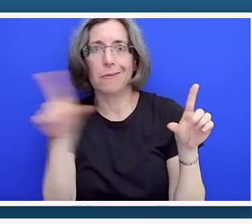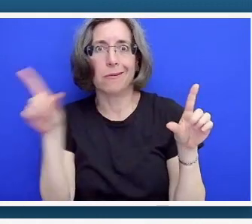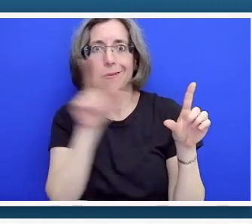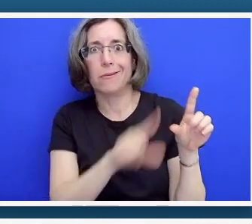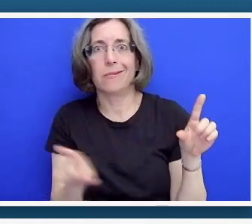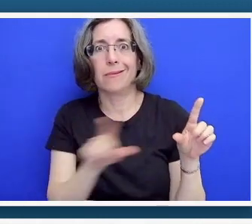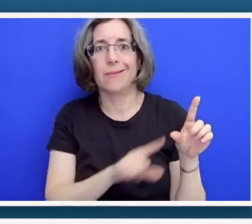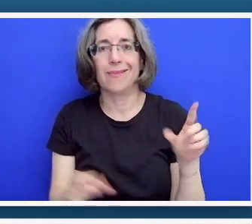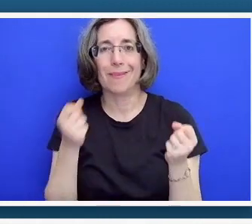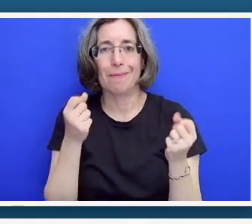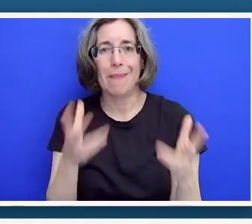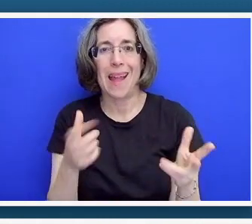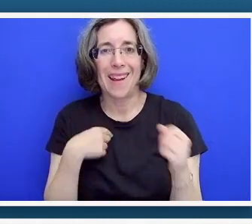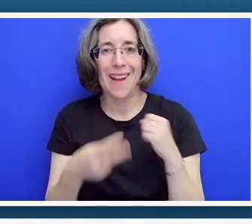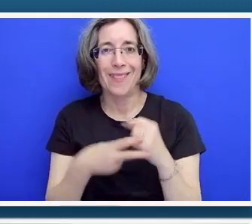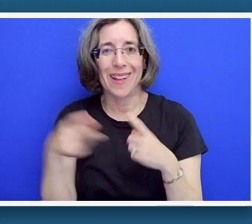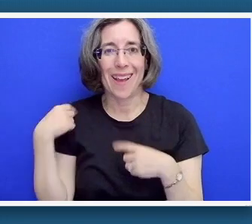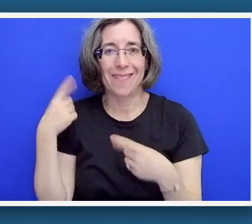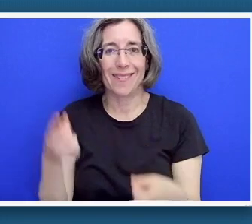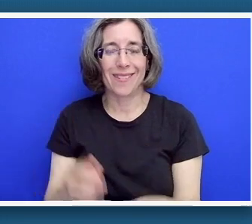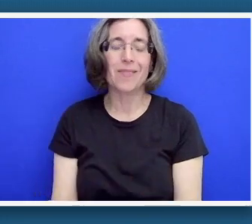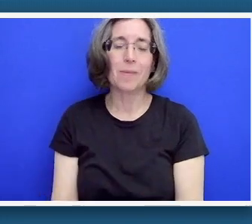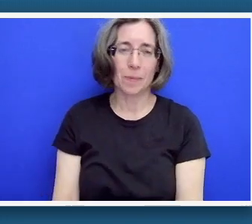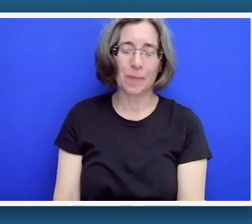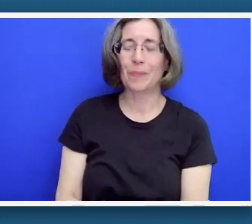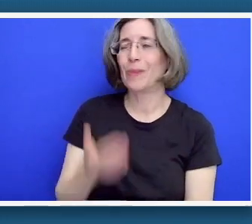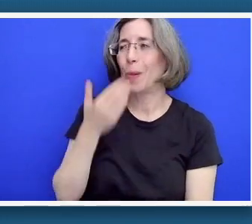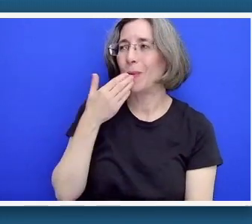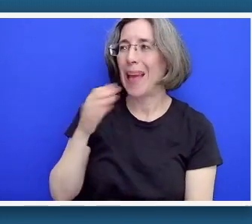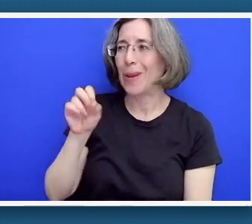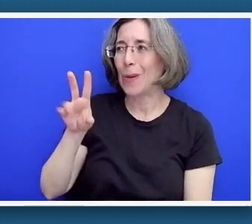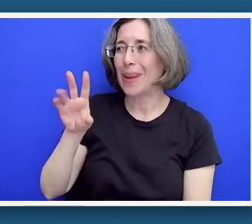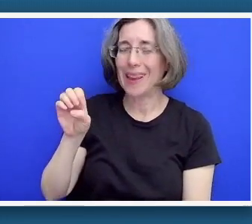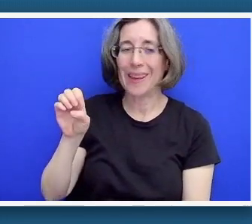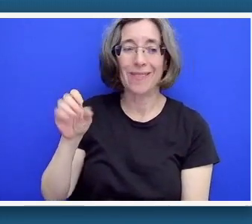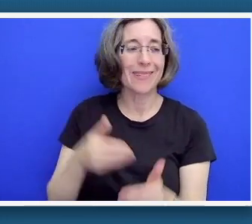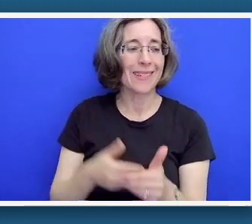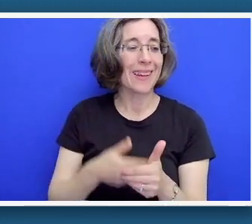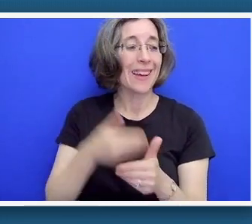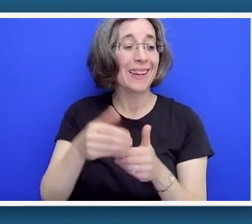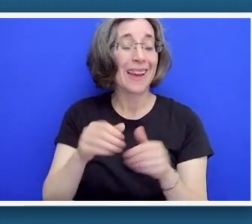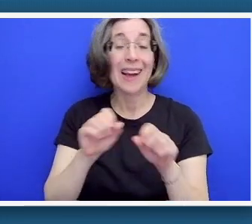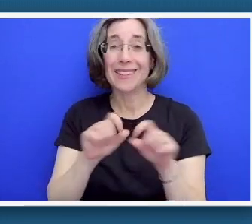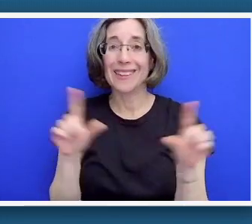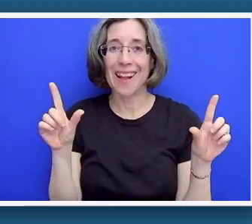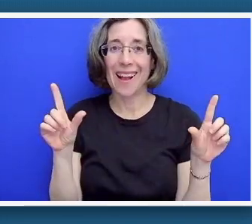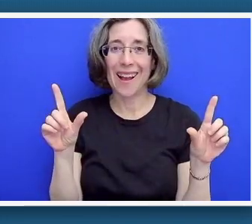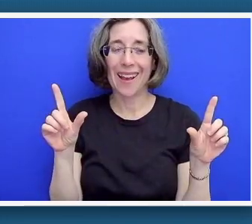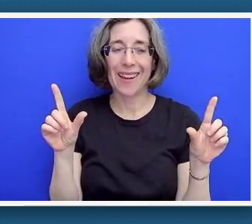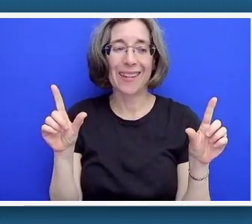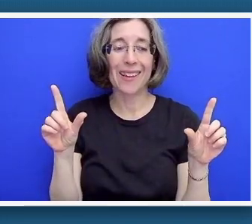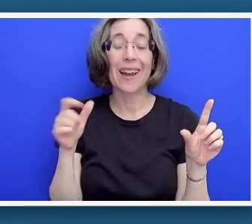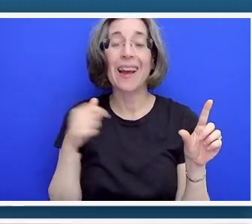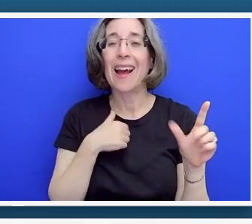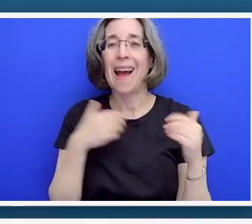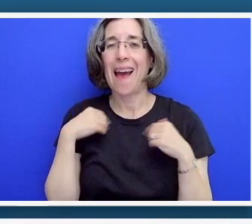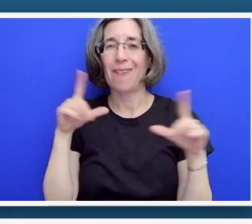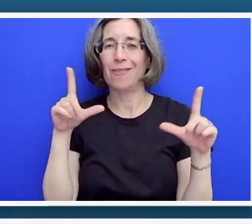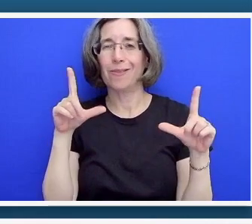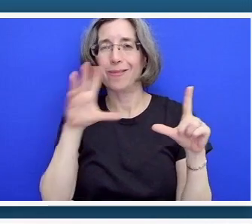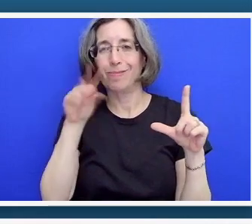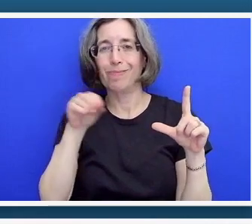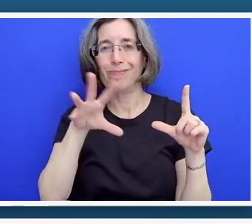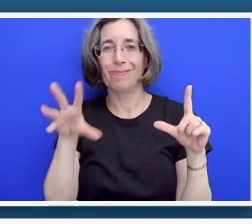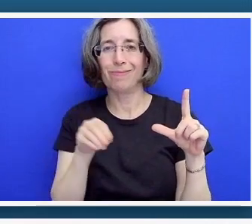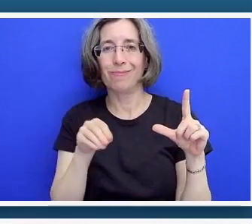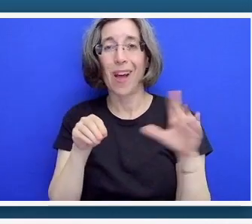Thank you so much, Eve. And if we can move to the next slide, I've got a screenshot of Eve's profile page here and a link. If you